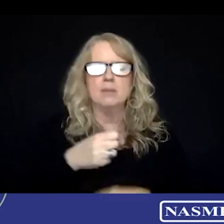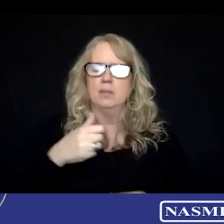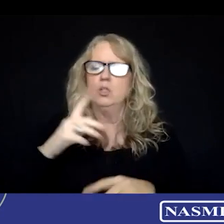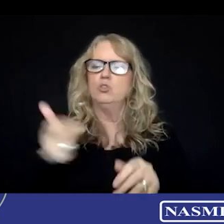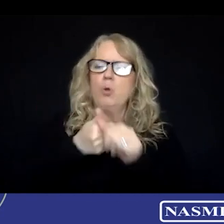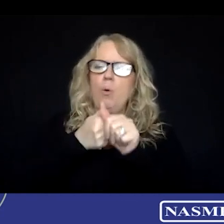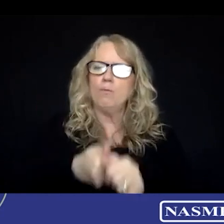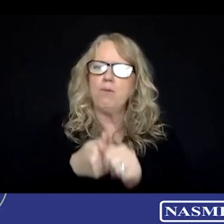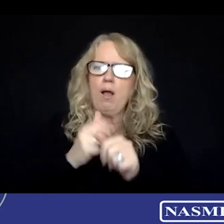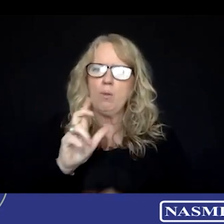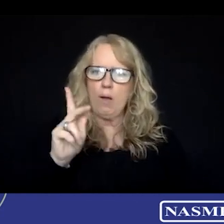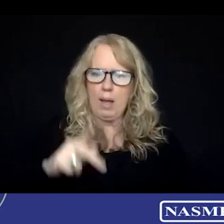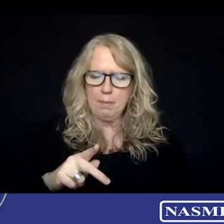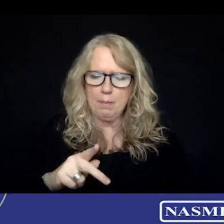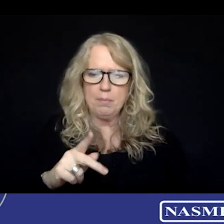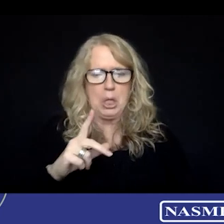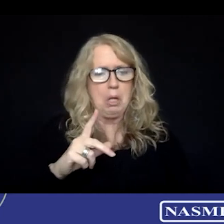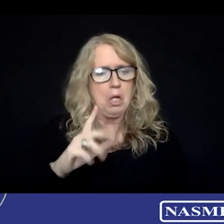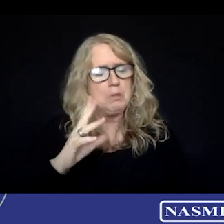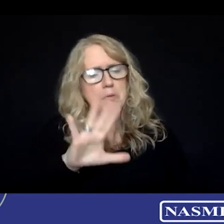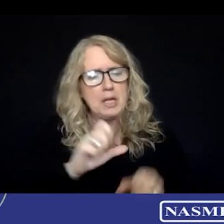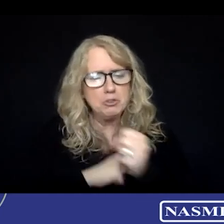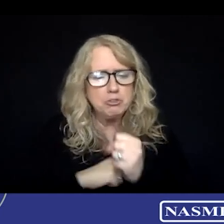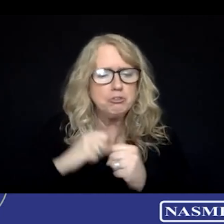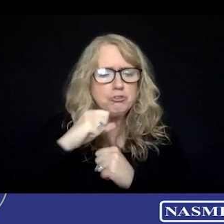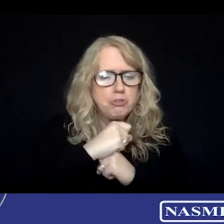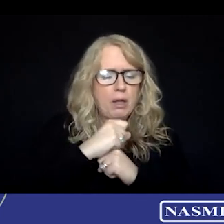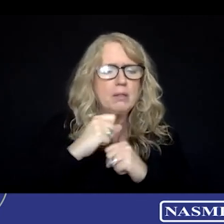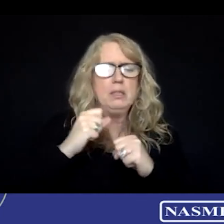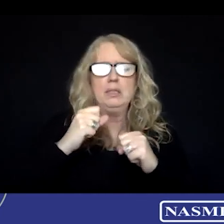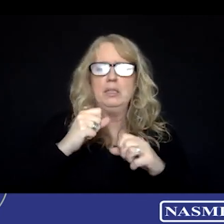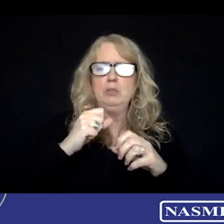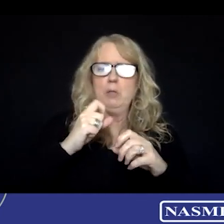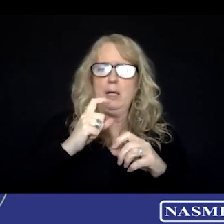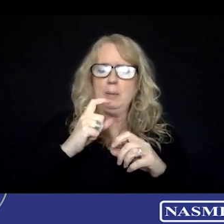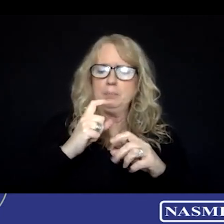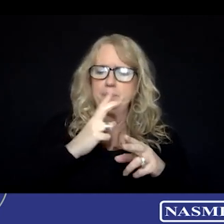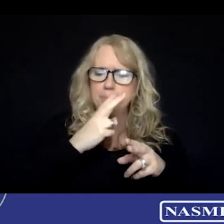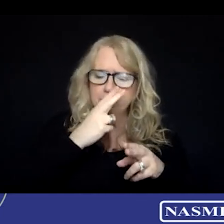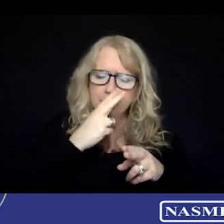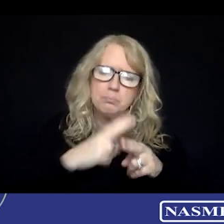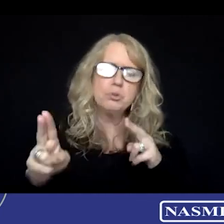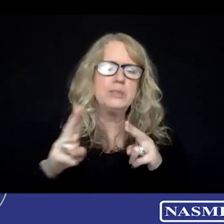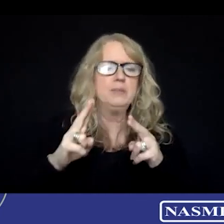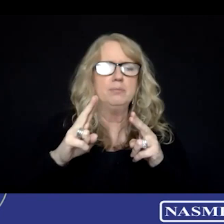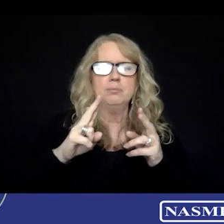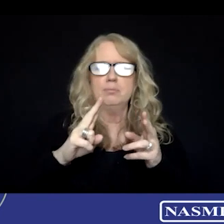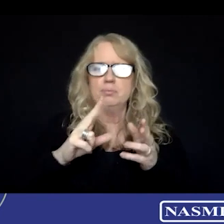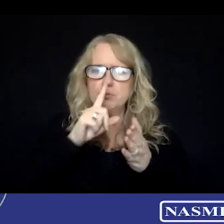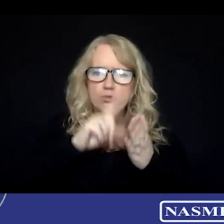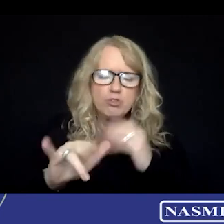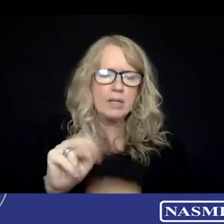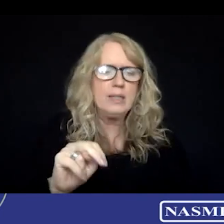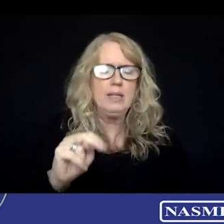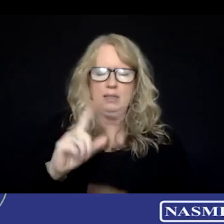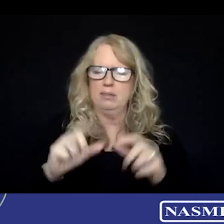in the form of fairly structured, relatively brief kind of check-ins can serve